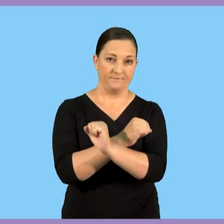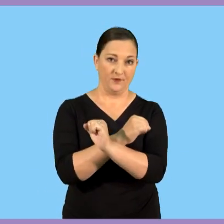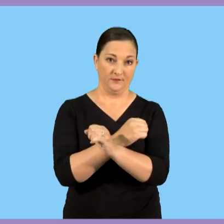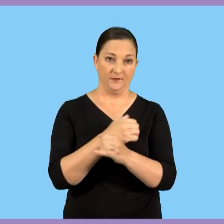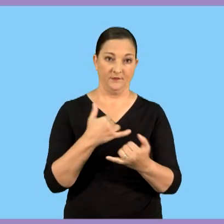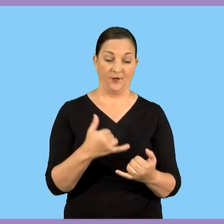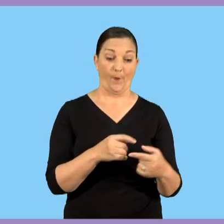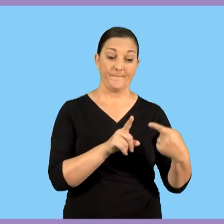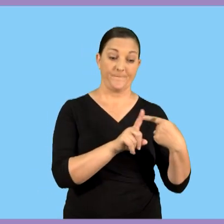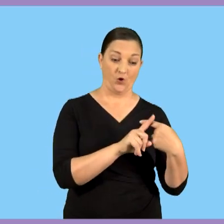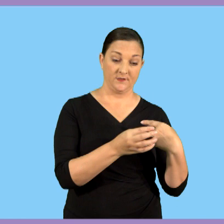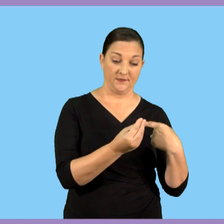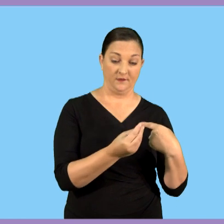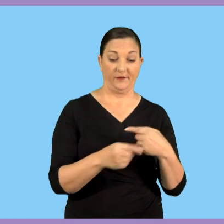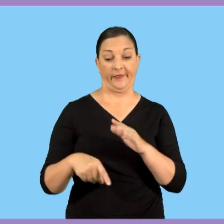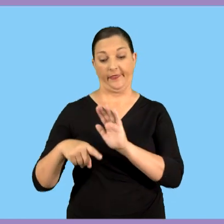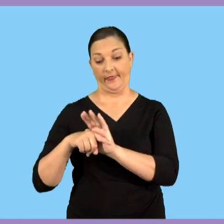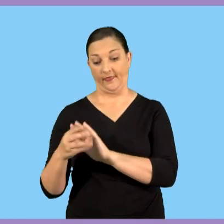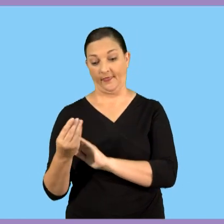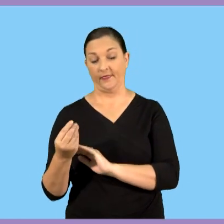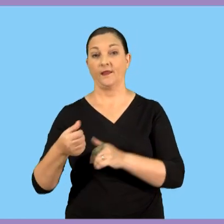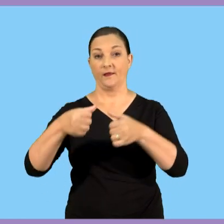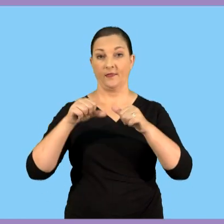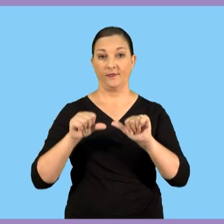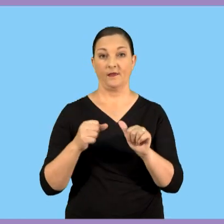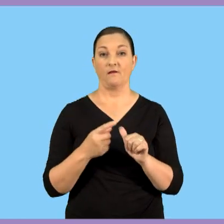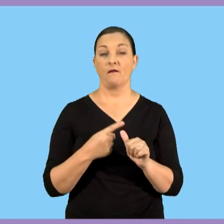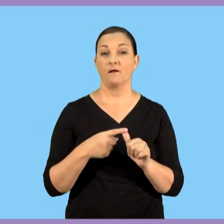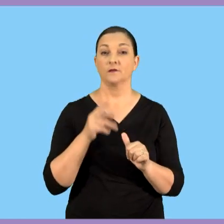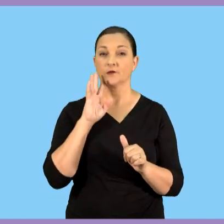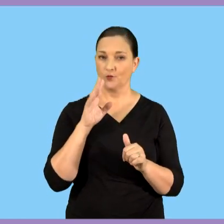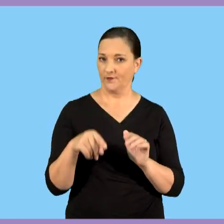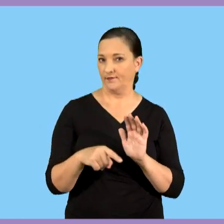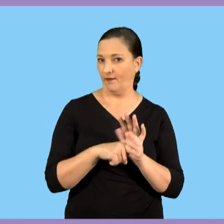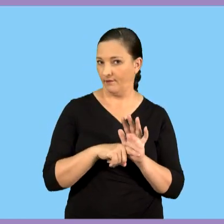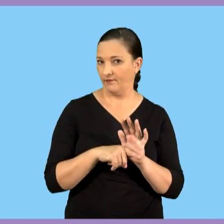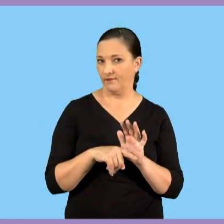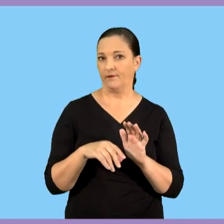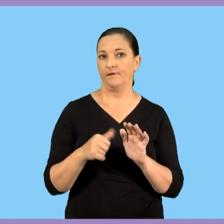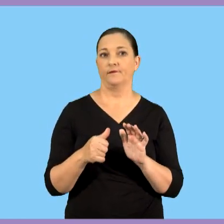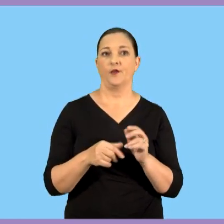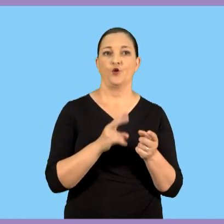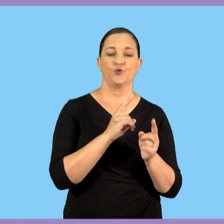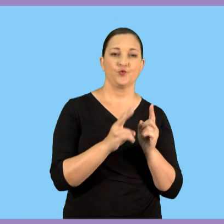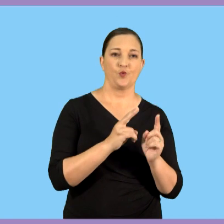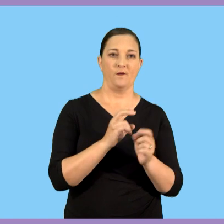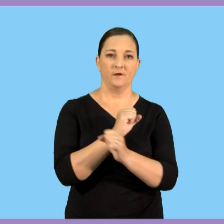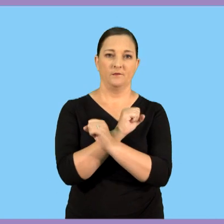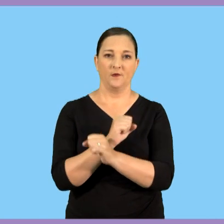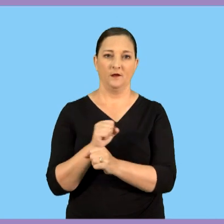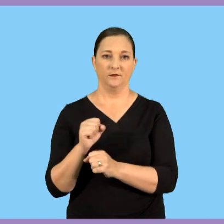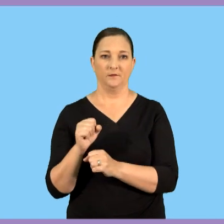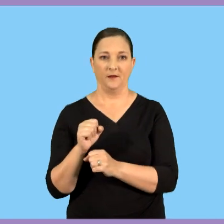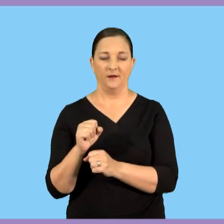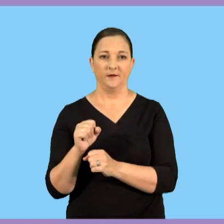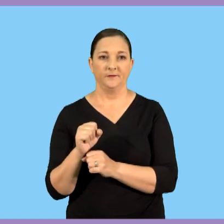And if I multiply now a positive number with a negative number, my answer is going to be negative. And when I say 12 multiplied by